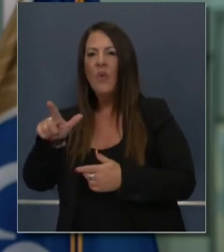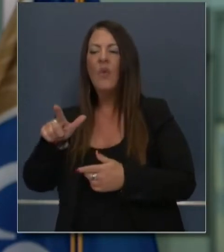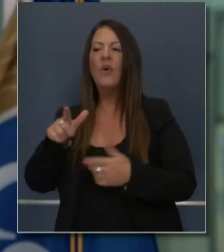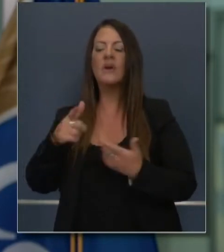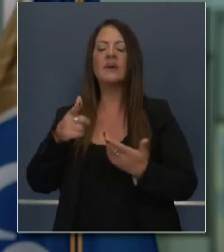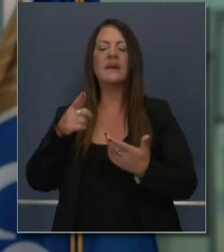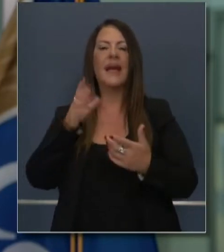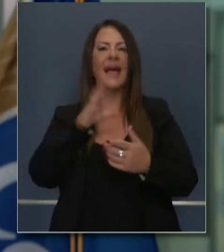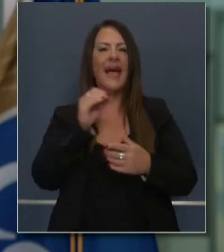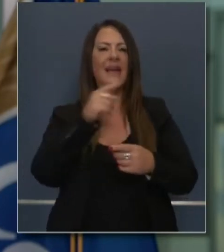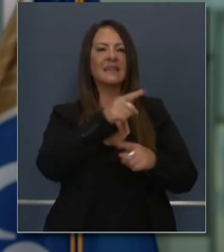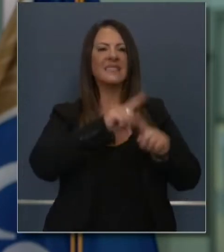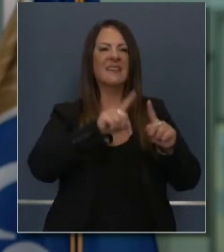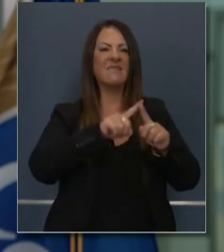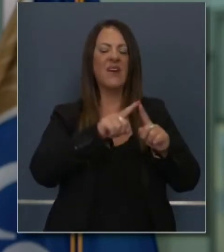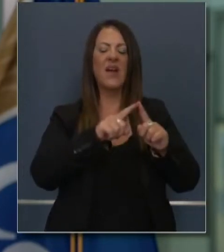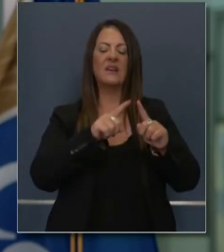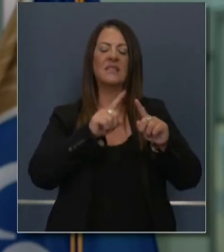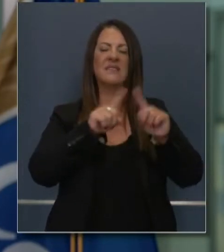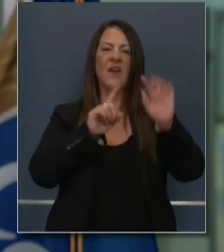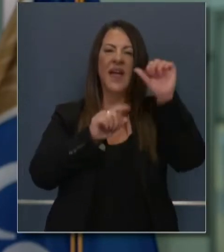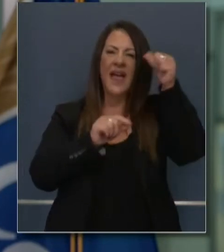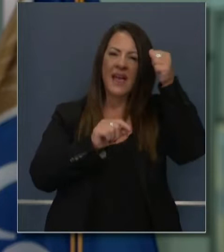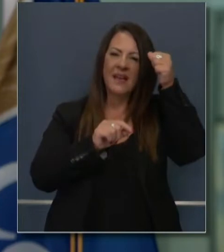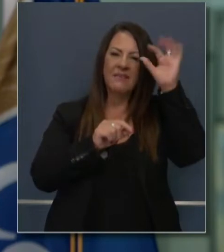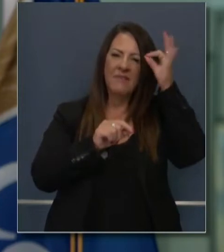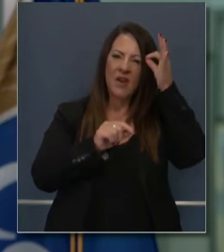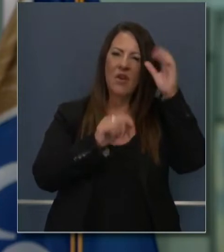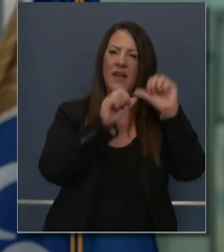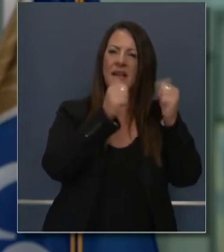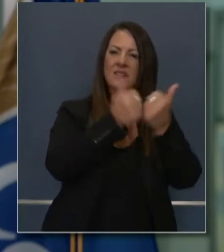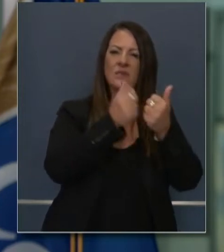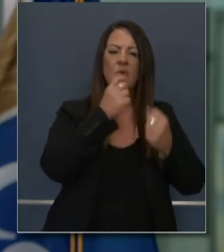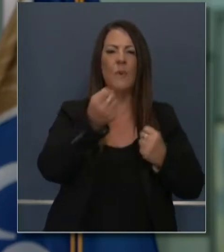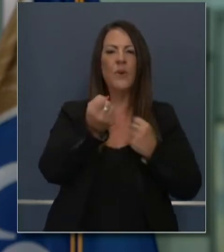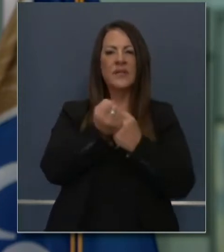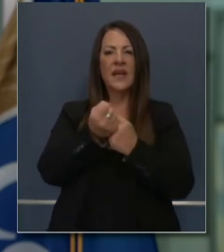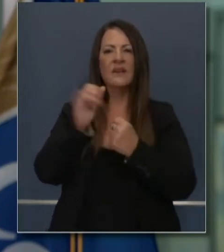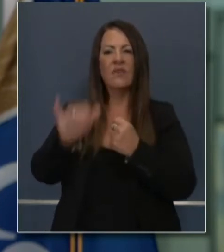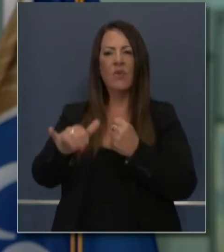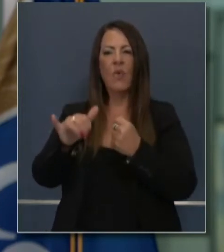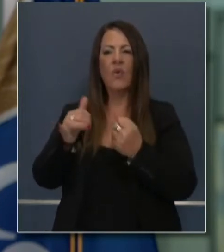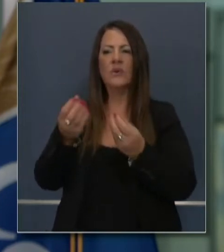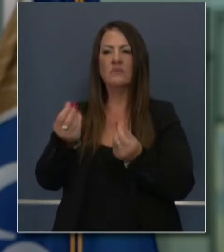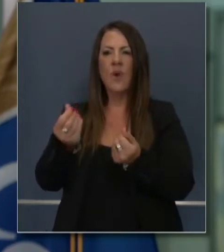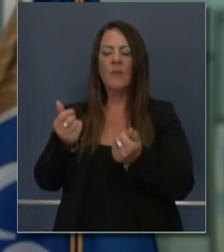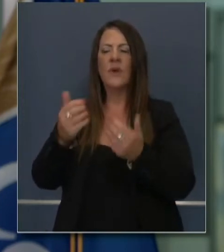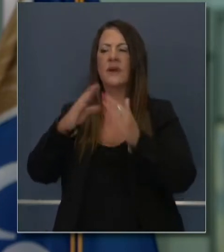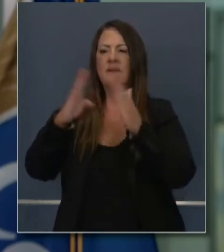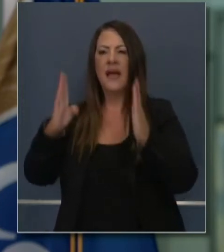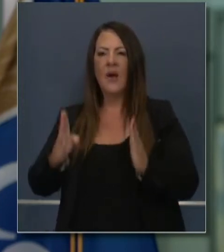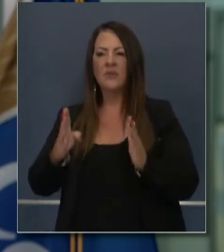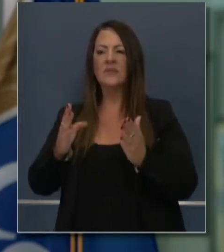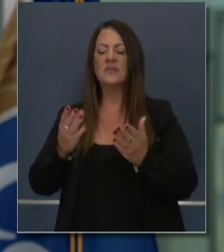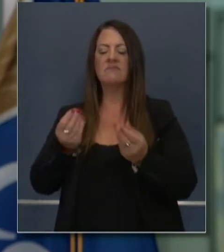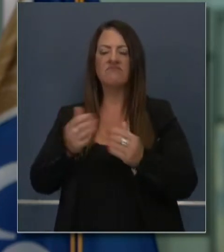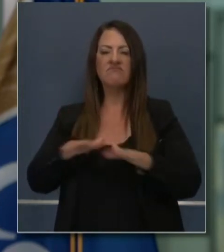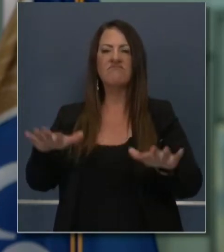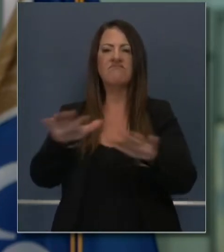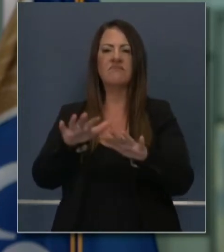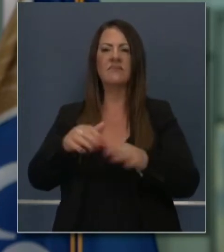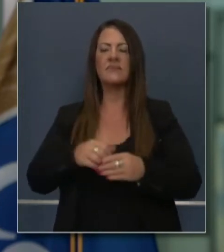mortgage-back assistance and other federal agencies that are in this tenant and landlord space. Again, not to confuse